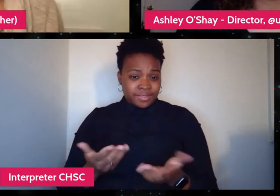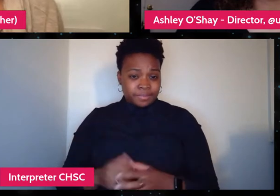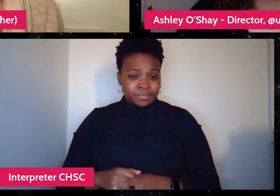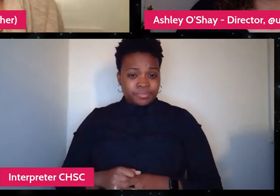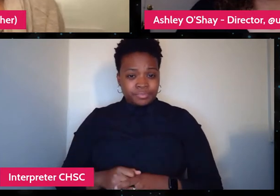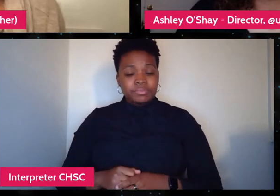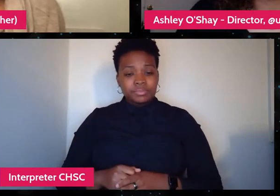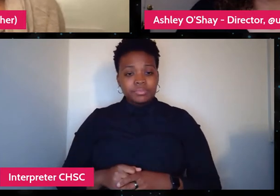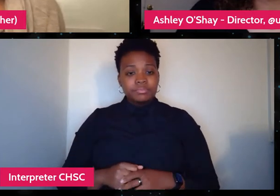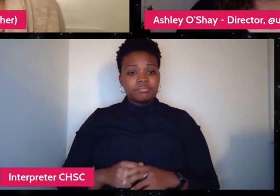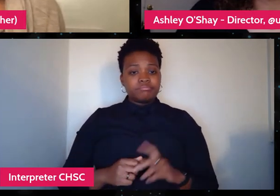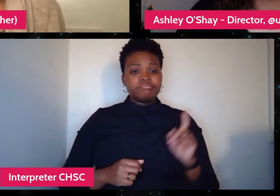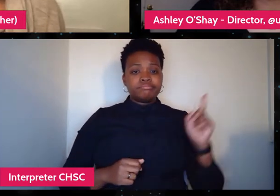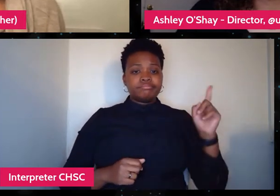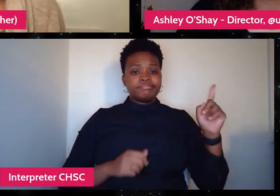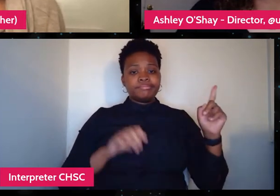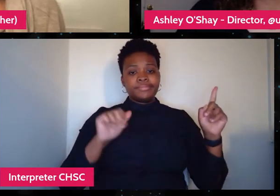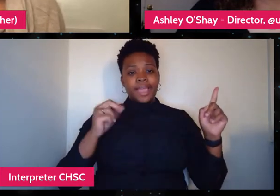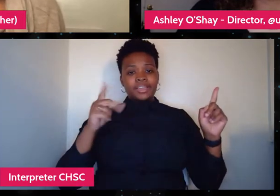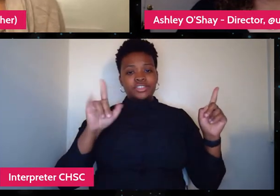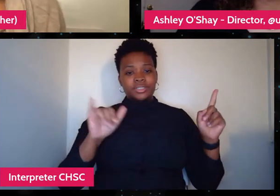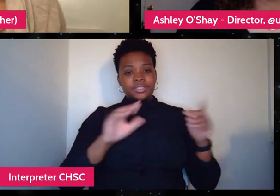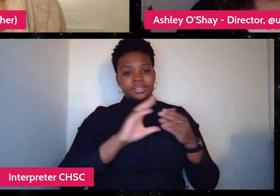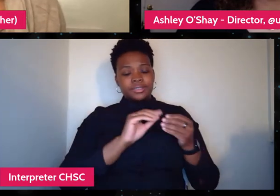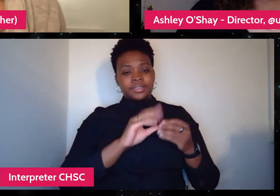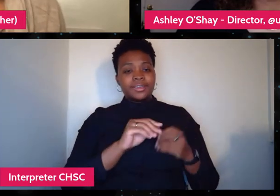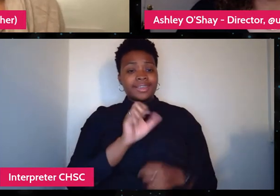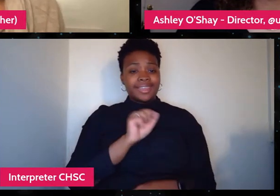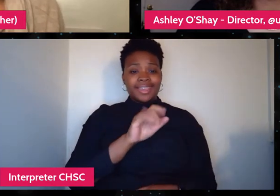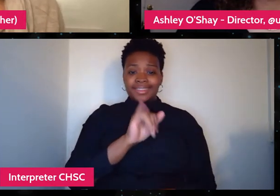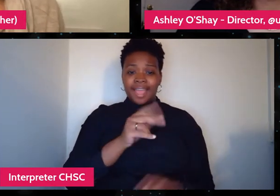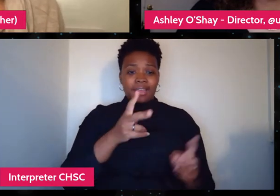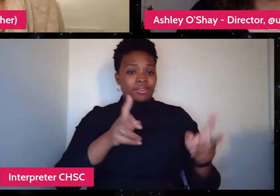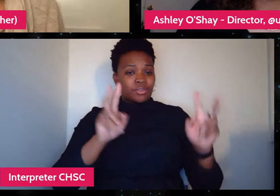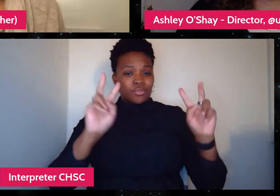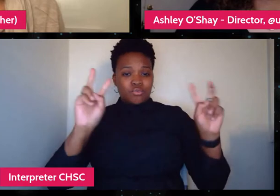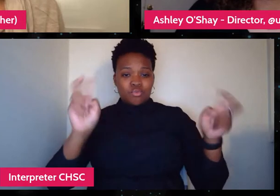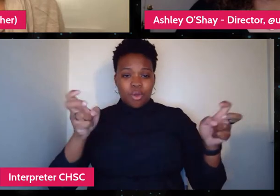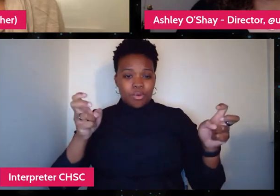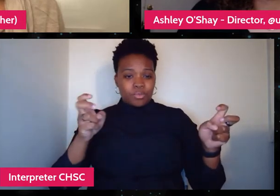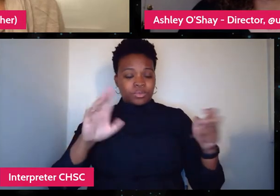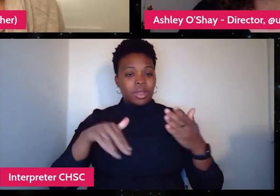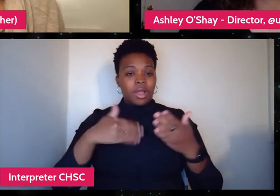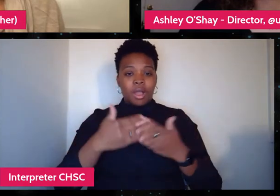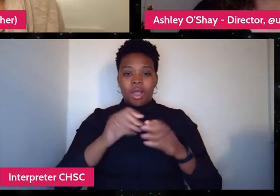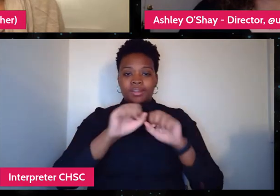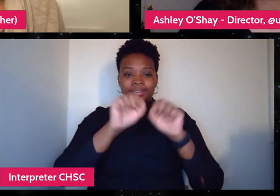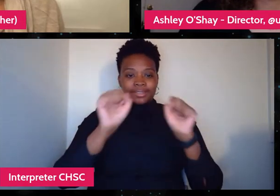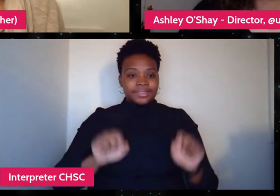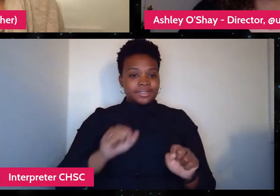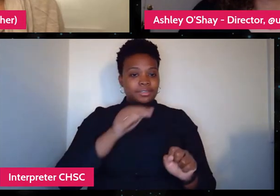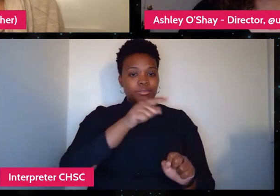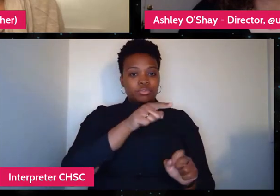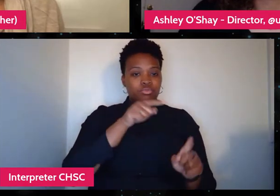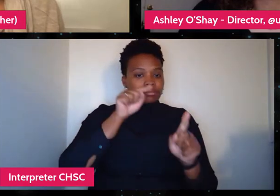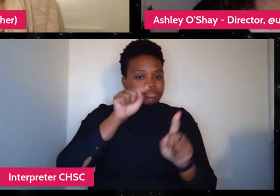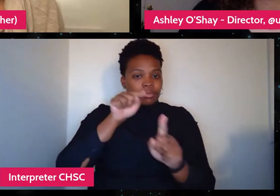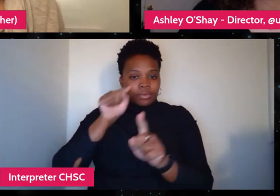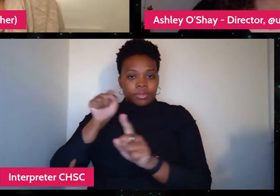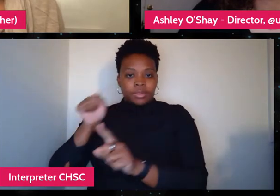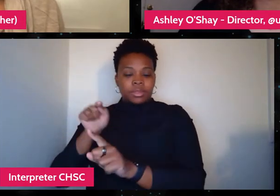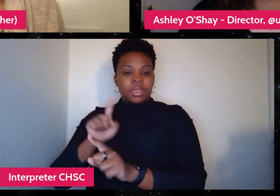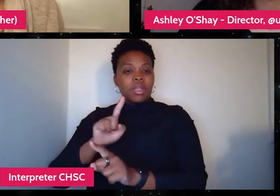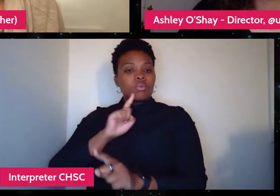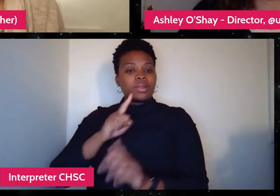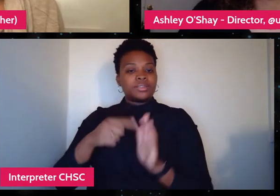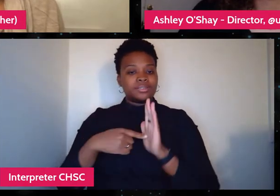Yeah. I mean, that quote and all these systems that you're pointing to really just go